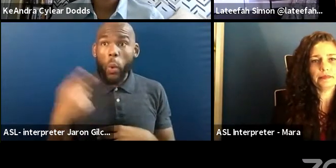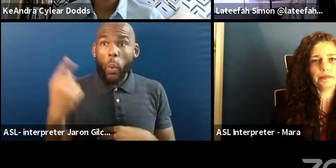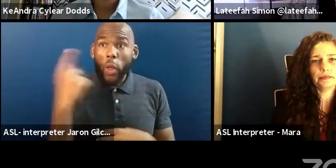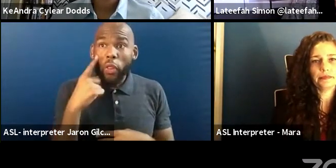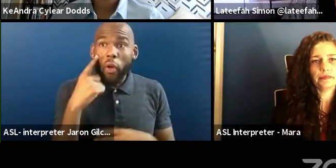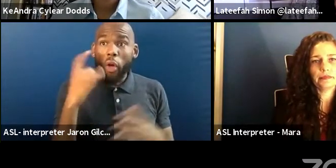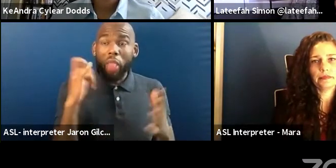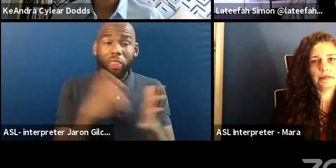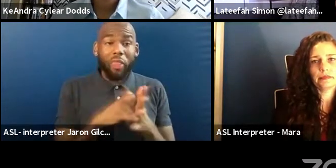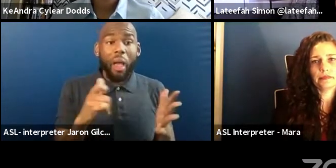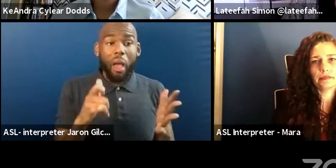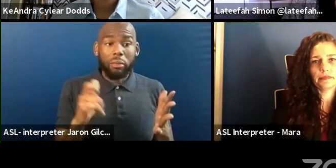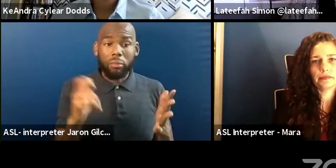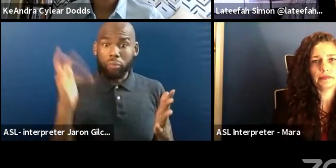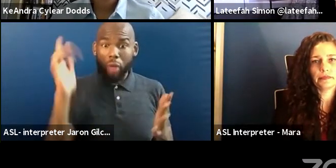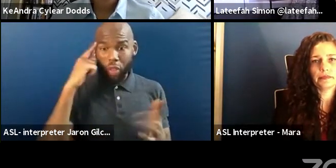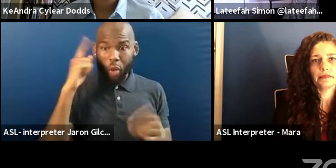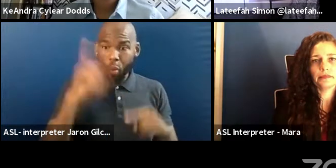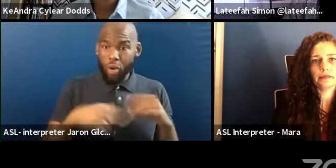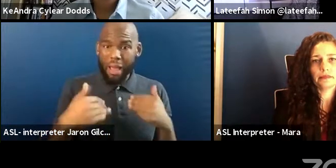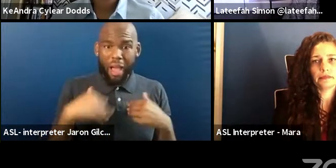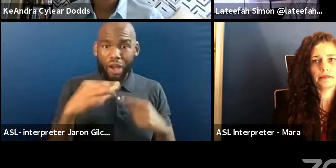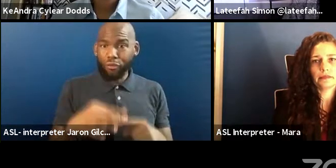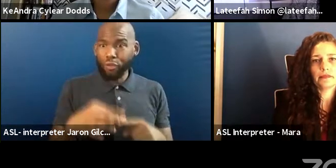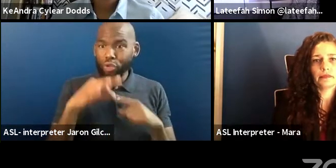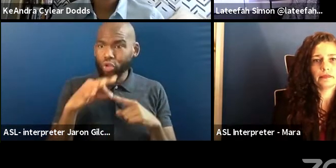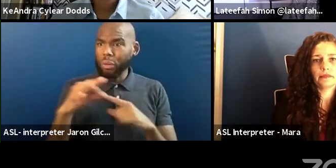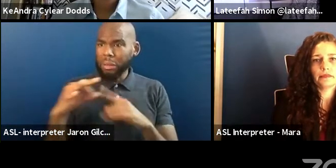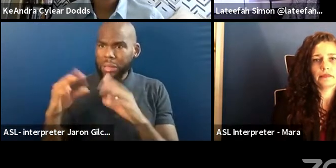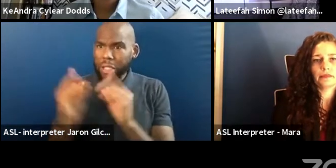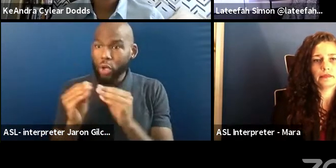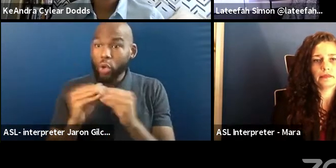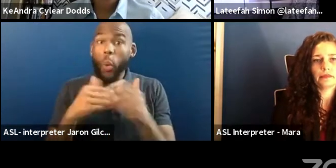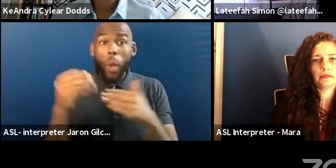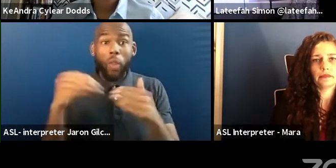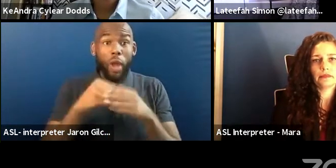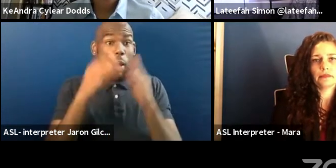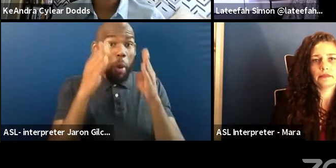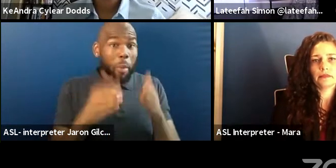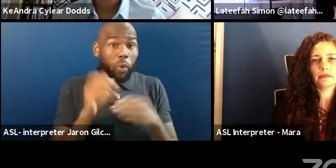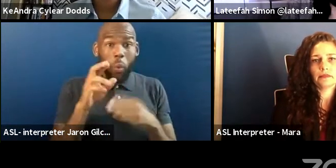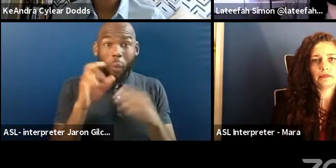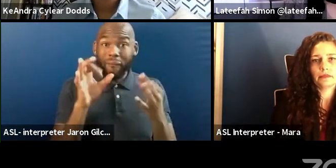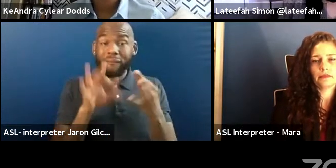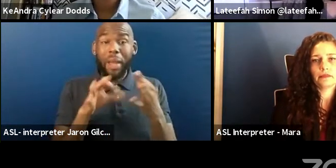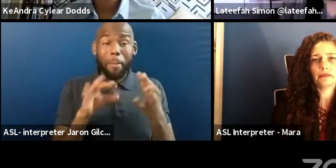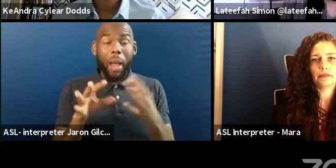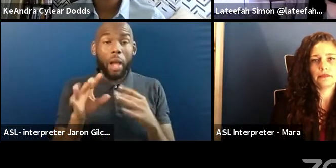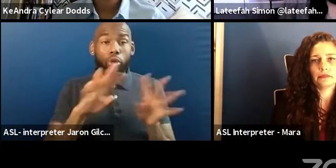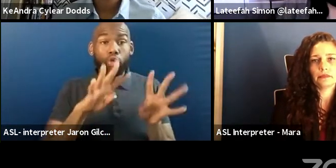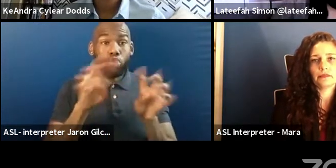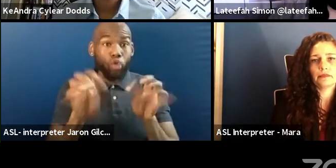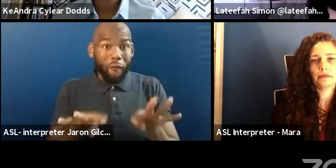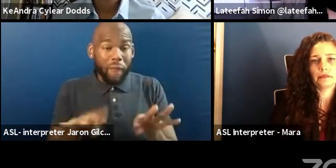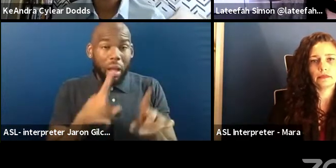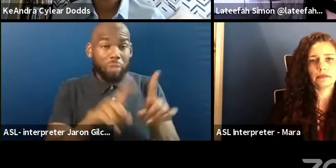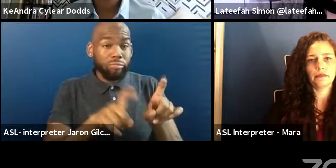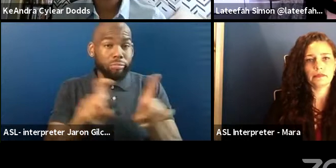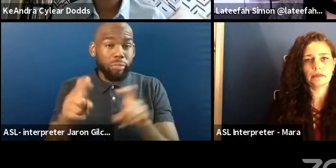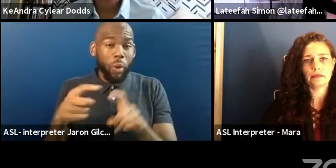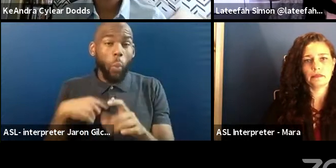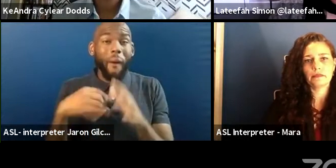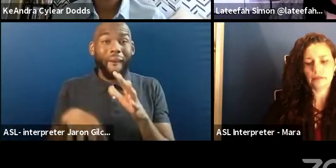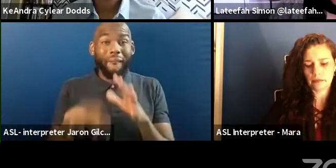to have certain engagements, whether they be in person or getting feedback surveys, we found ways to do that